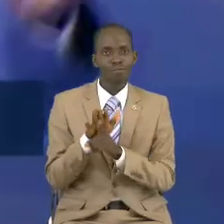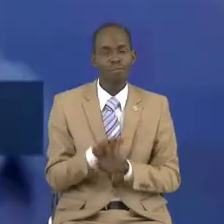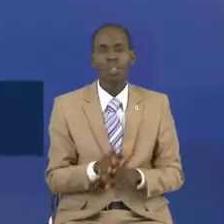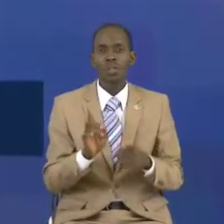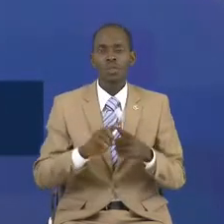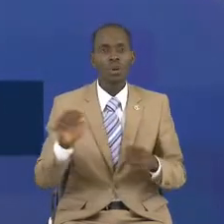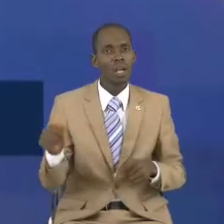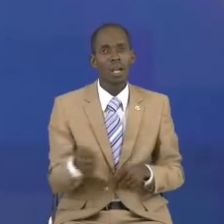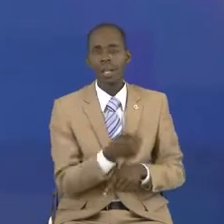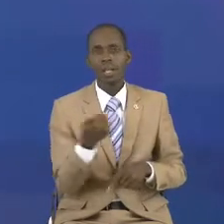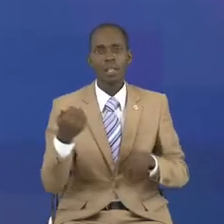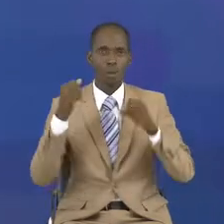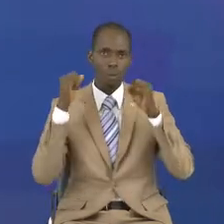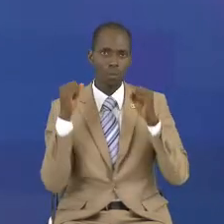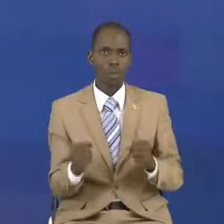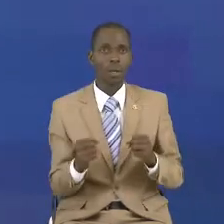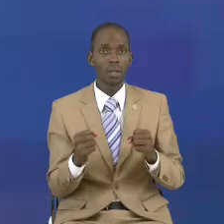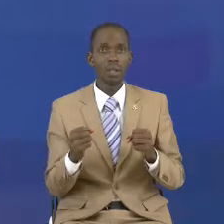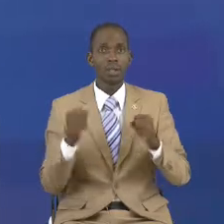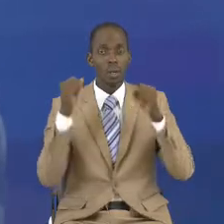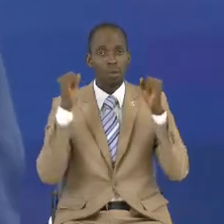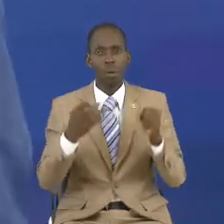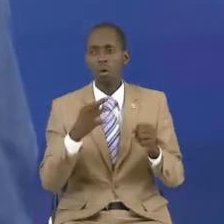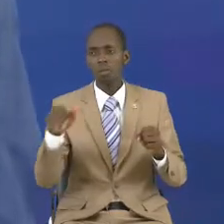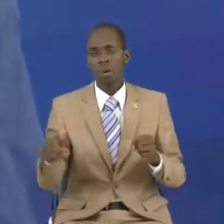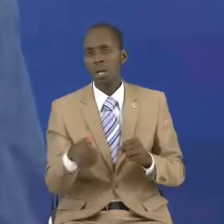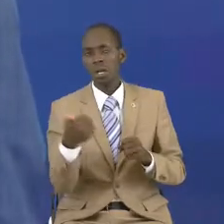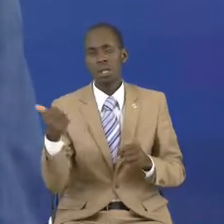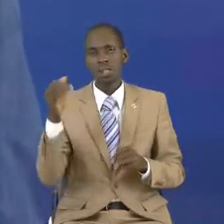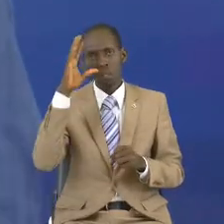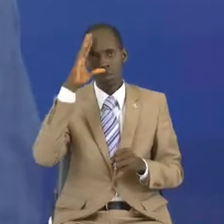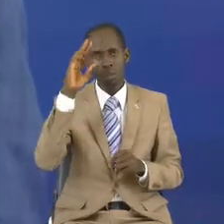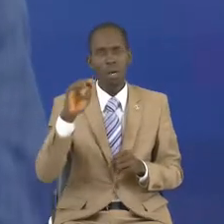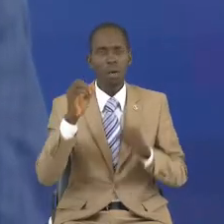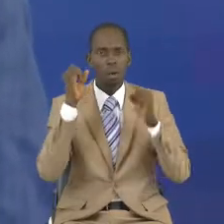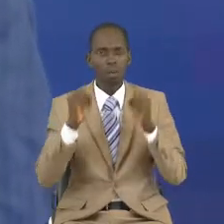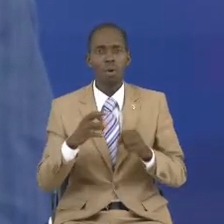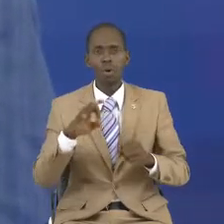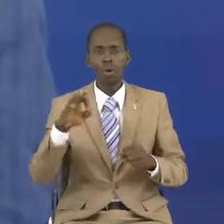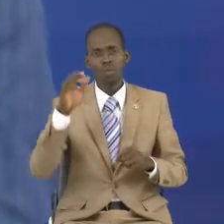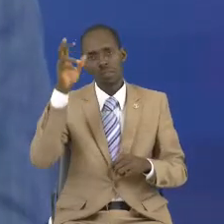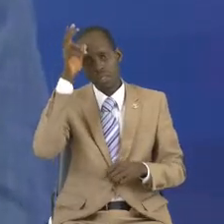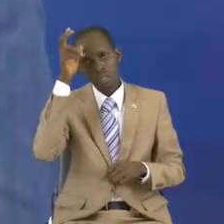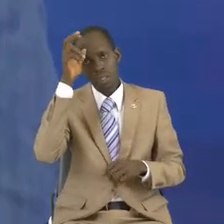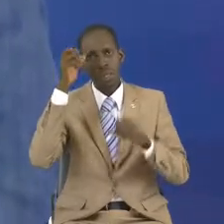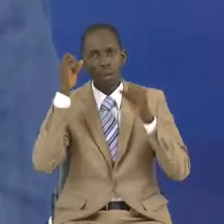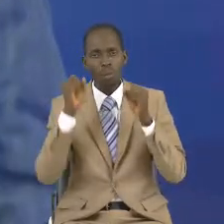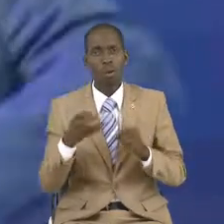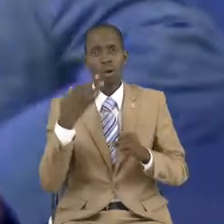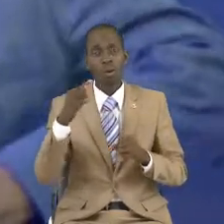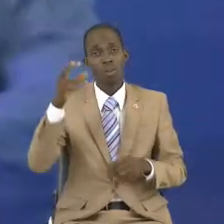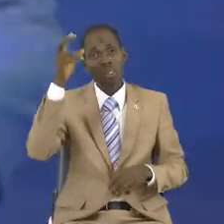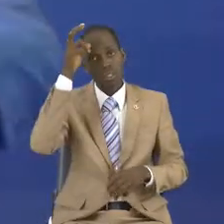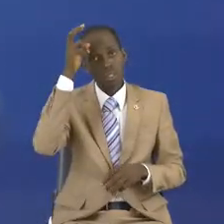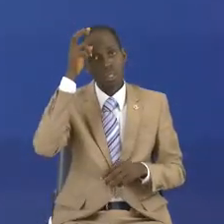power power of any man power of satan power of the devil power of demons